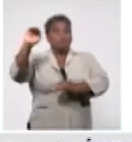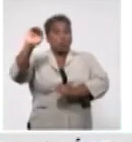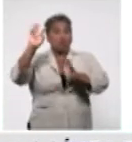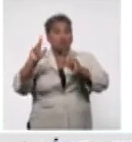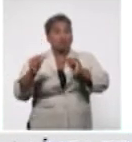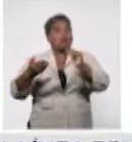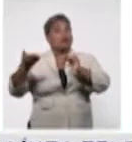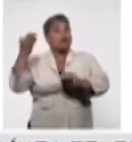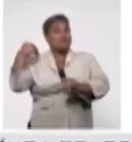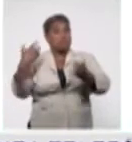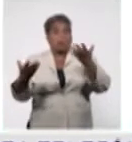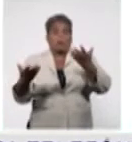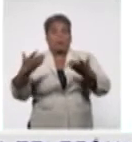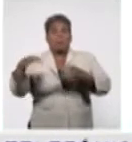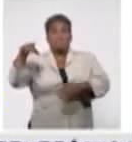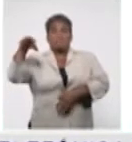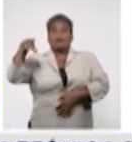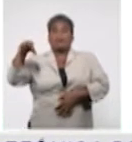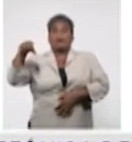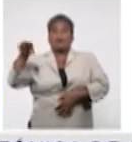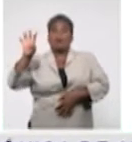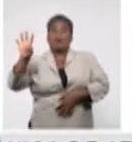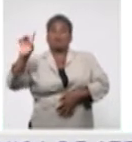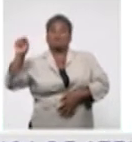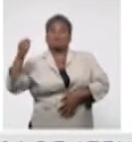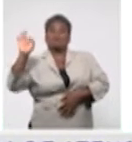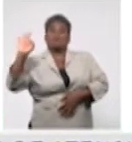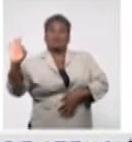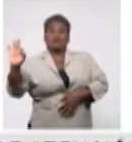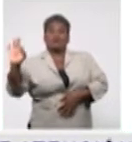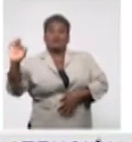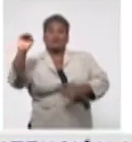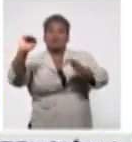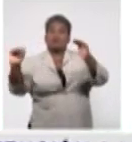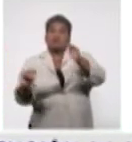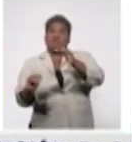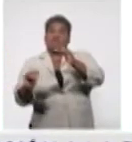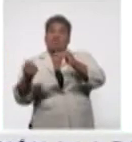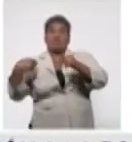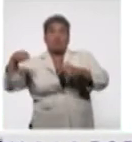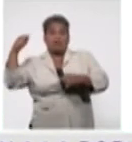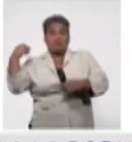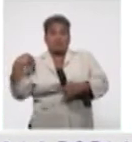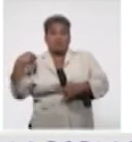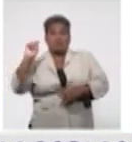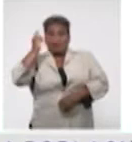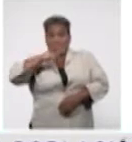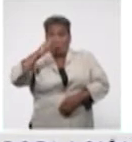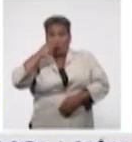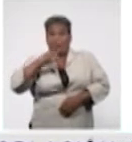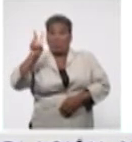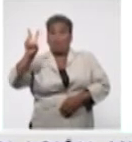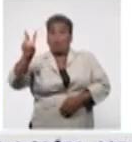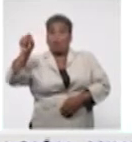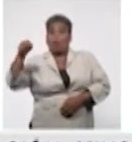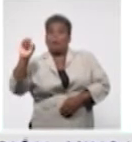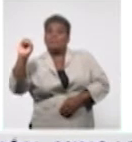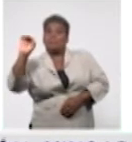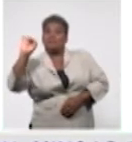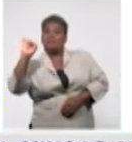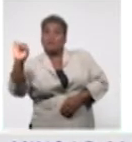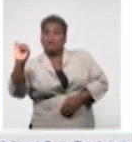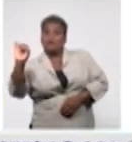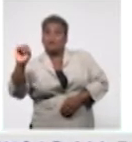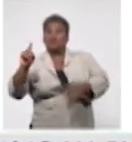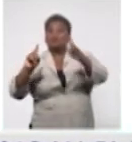Clara 0.77, Mayabeque 0.26, and Camagüey 0.13, both